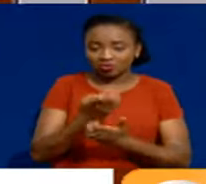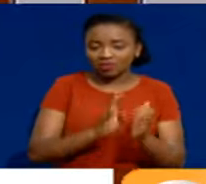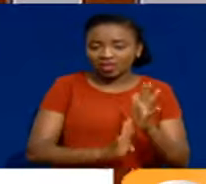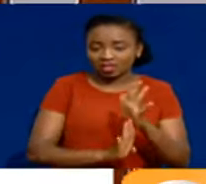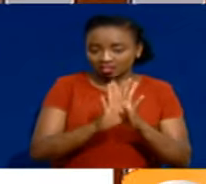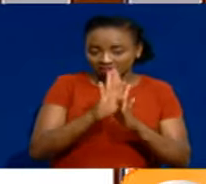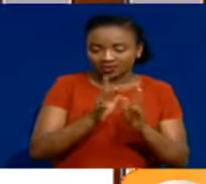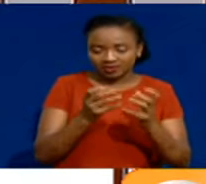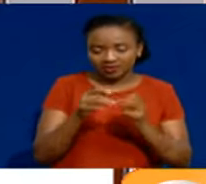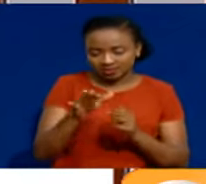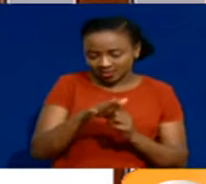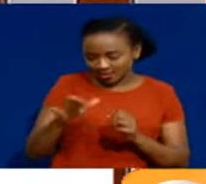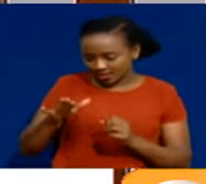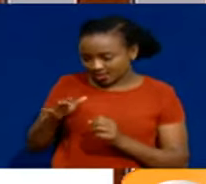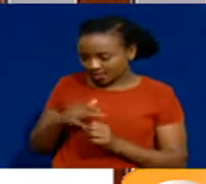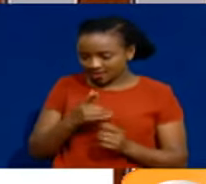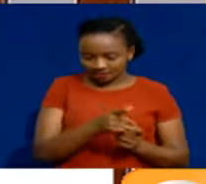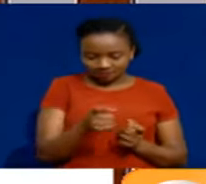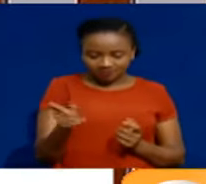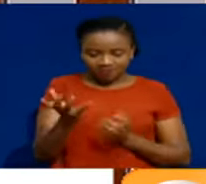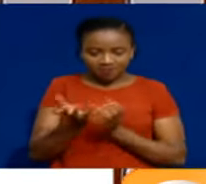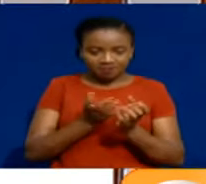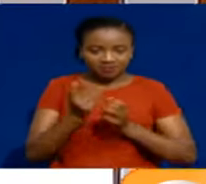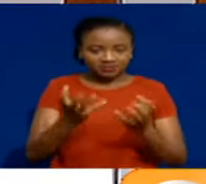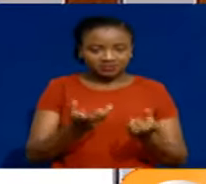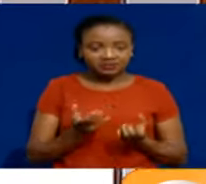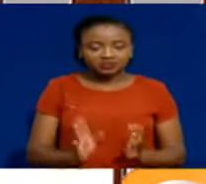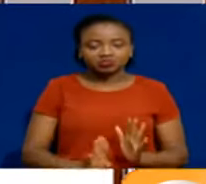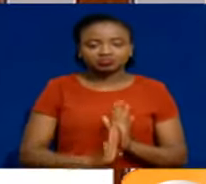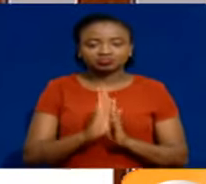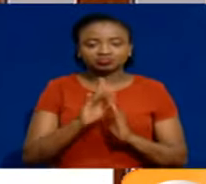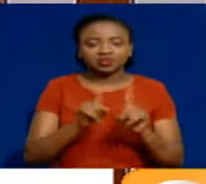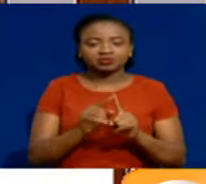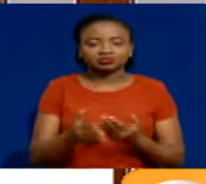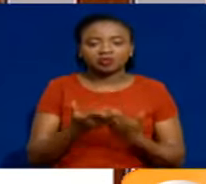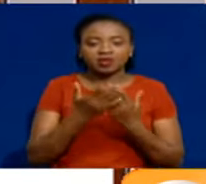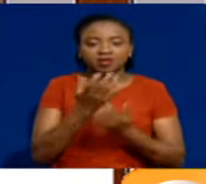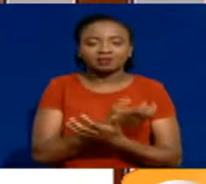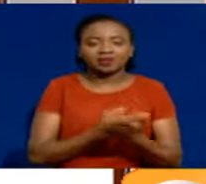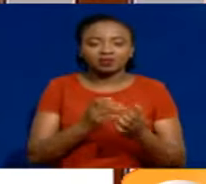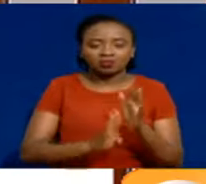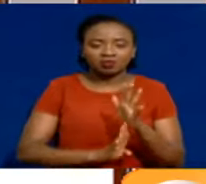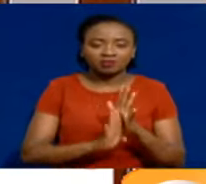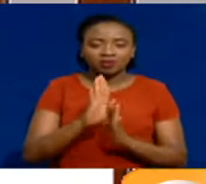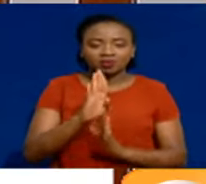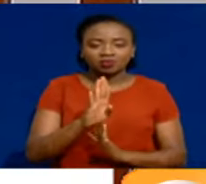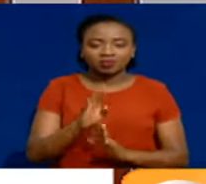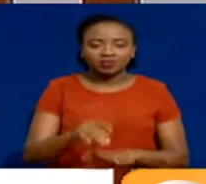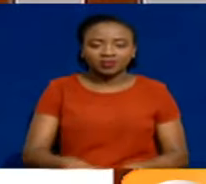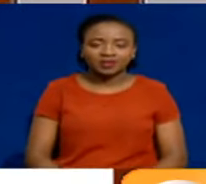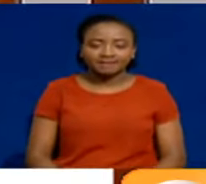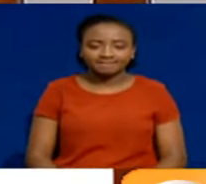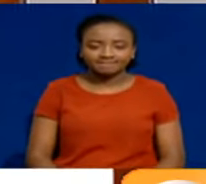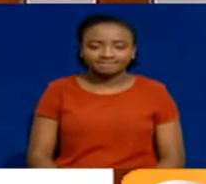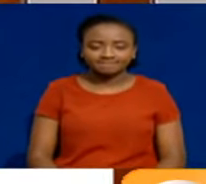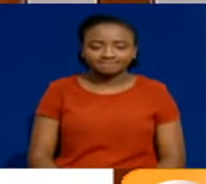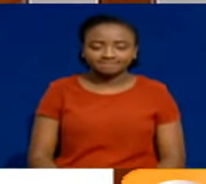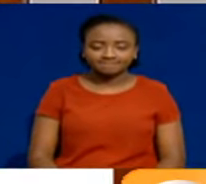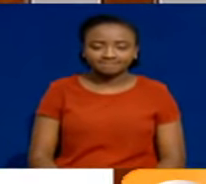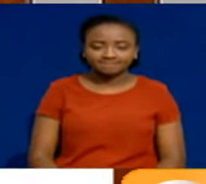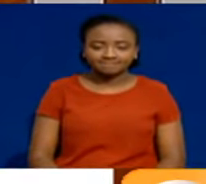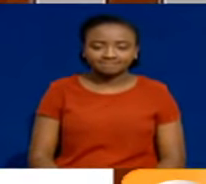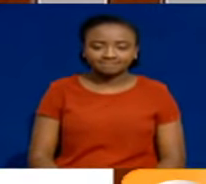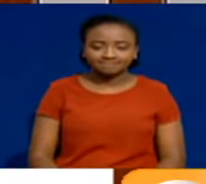must address those areas. Those are the areas that you can tap economic growth. The economic growth stems